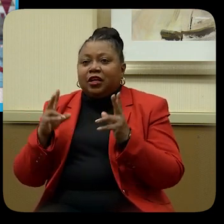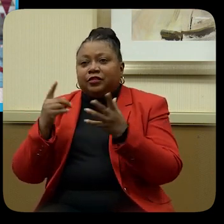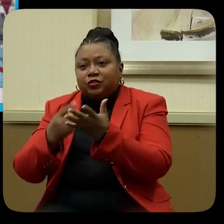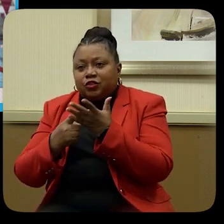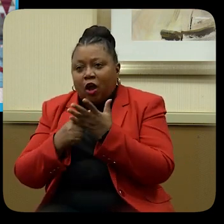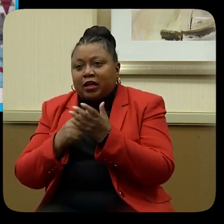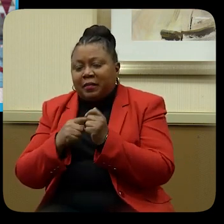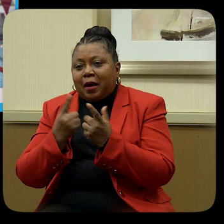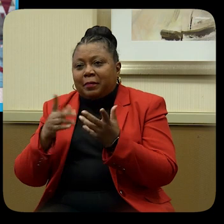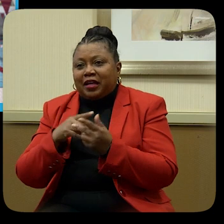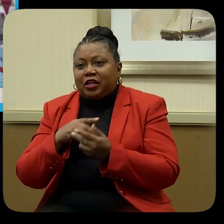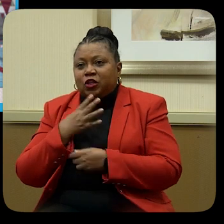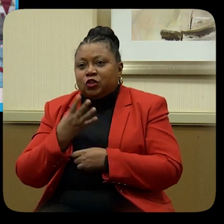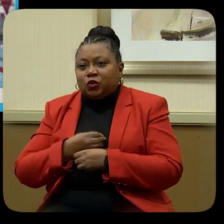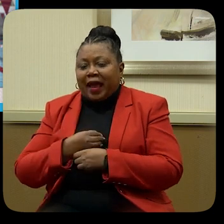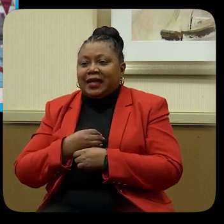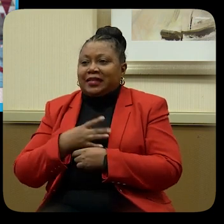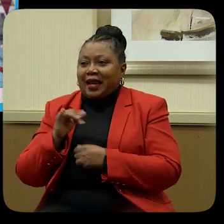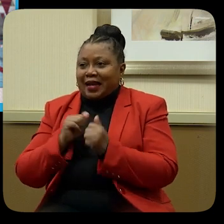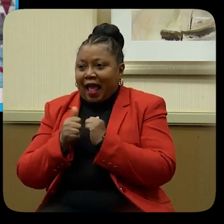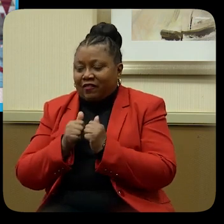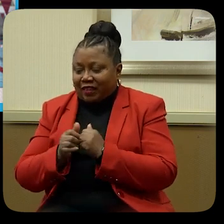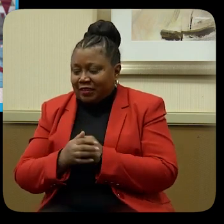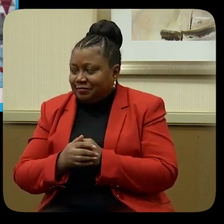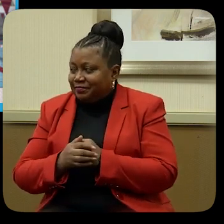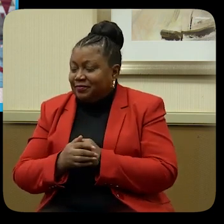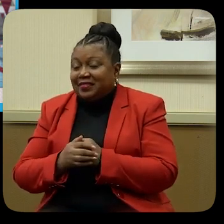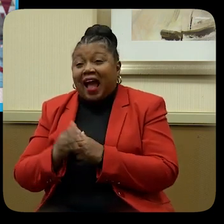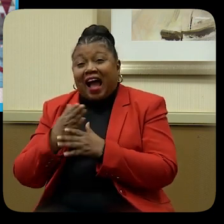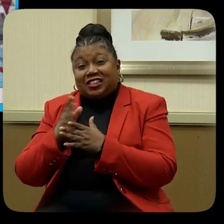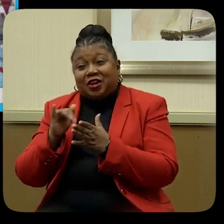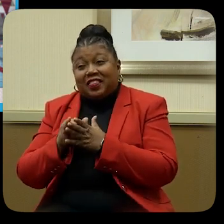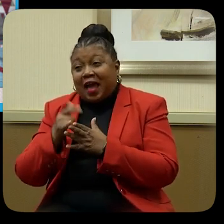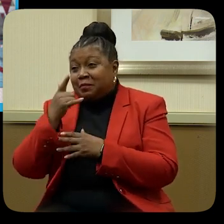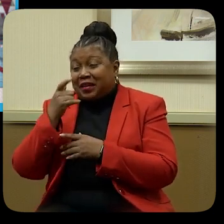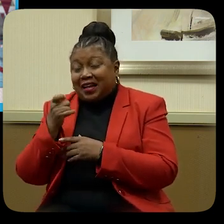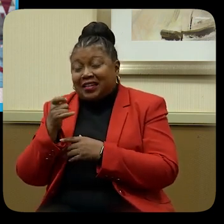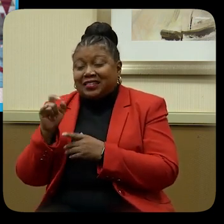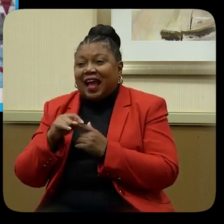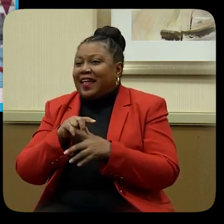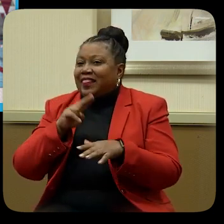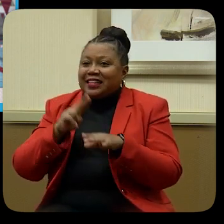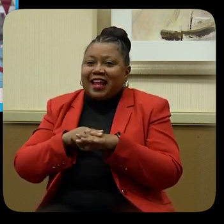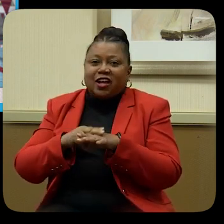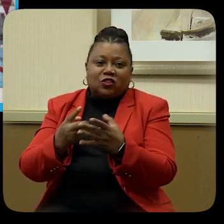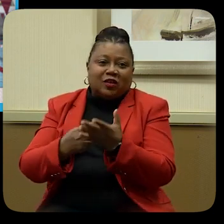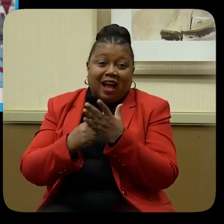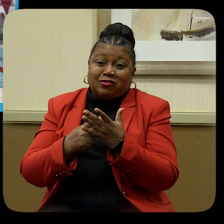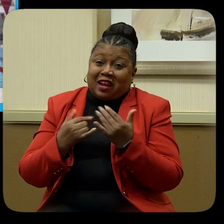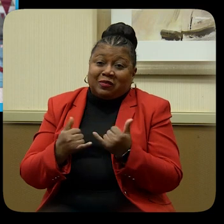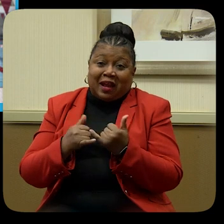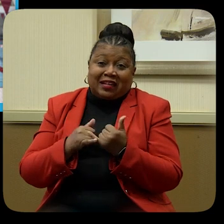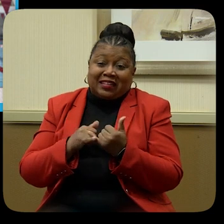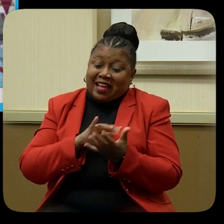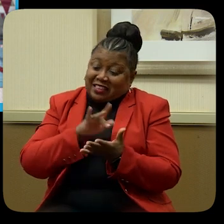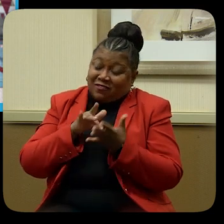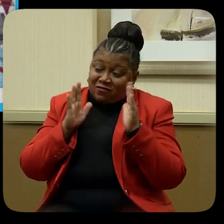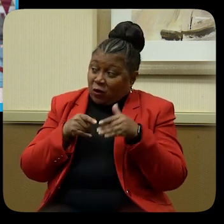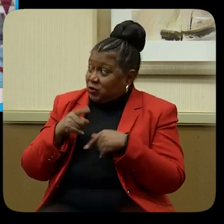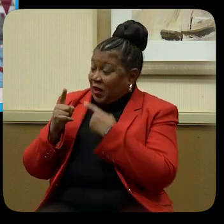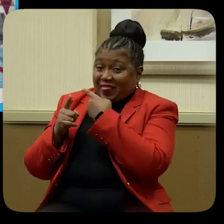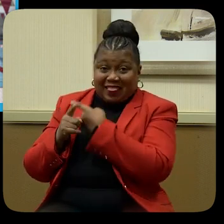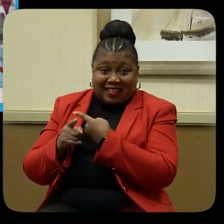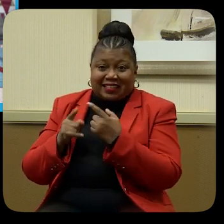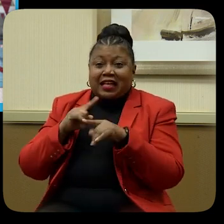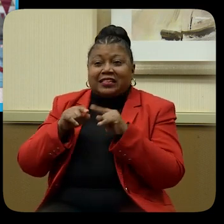talking about being trans and being an athlete. So I share all that just because the national conversation right now is centered around this. And